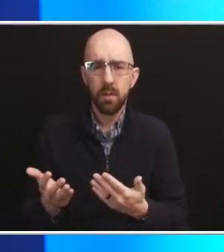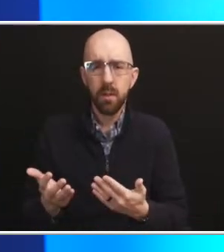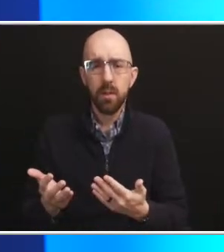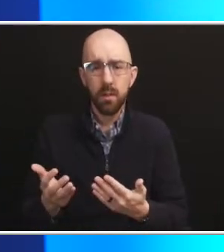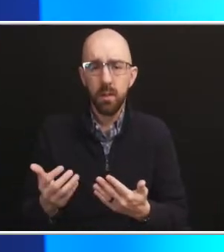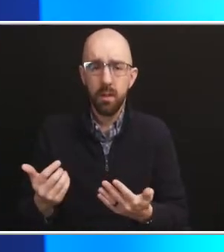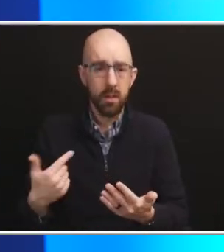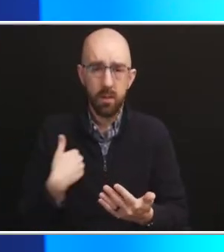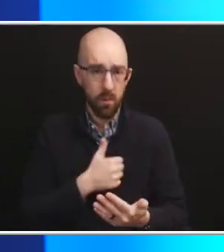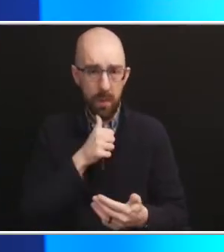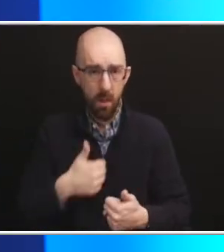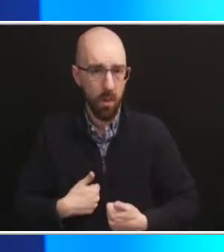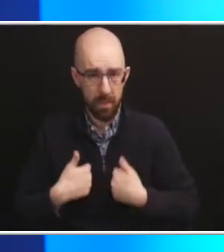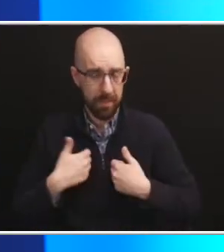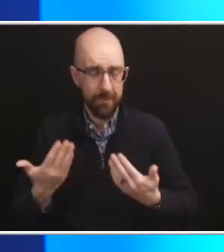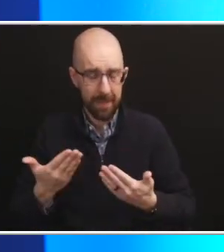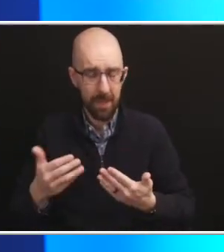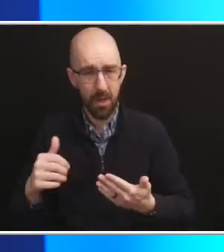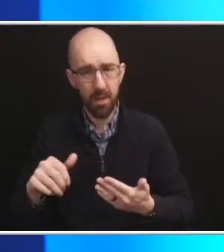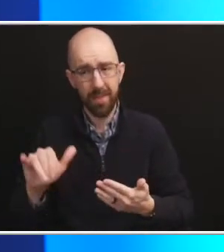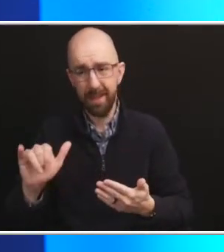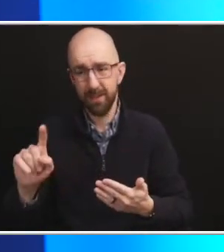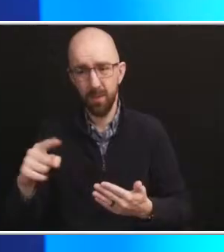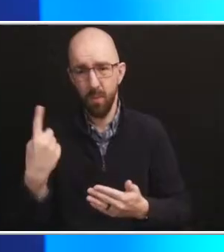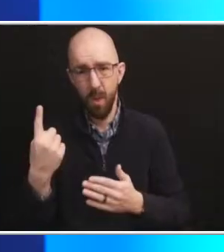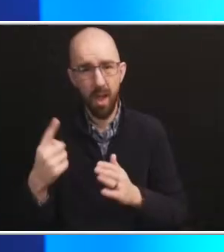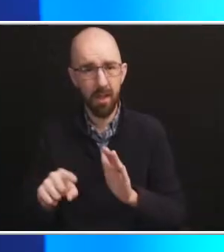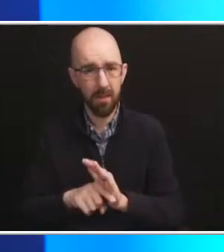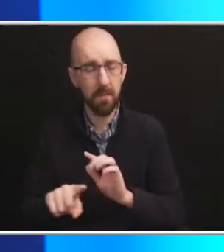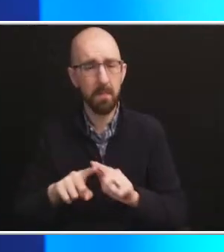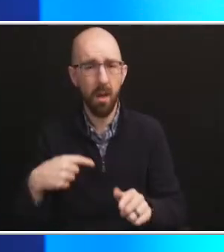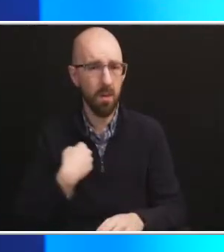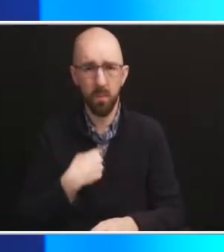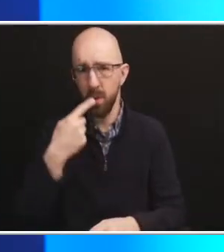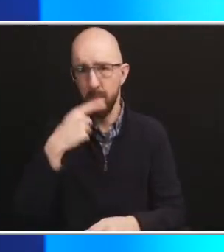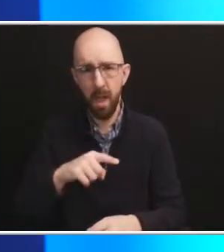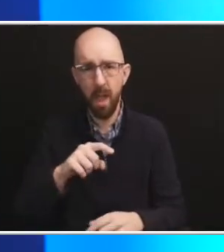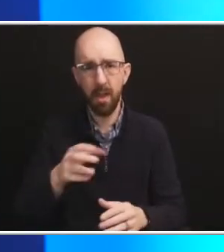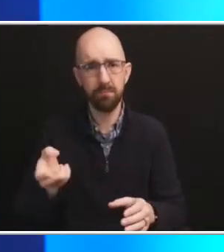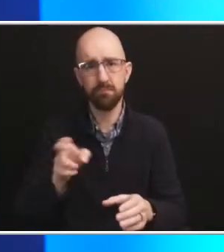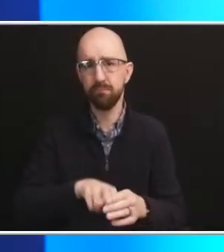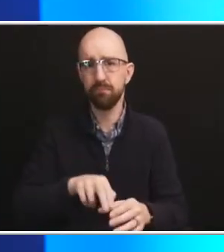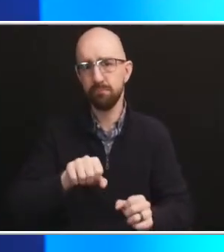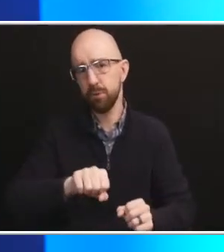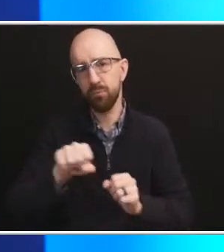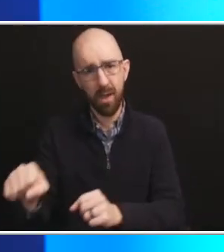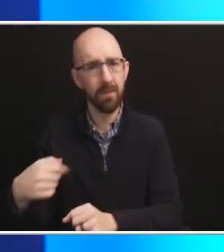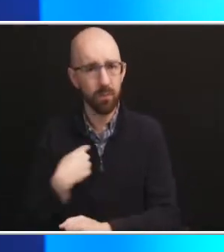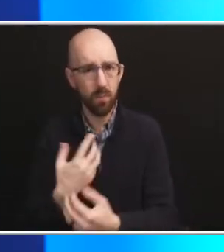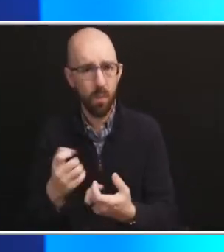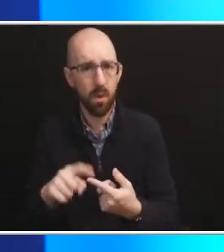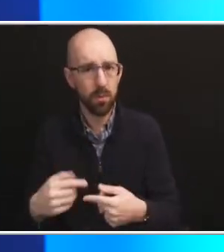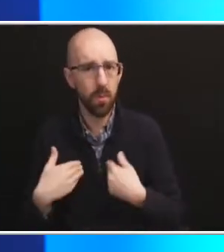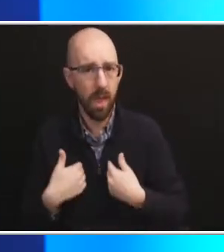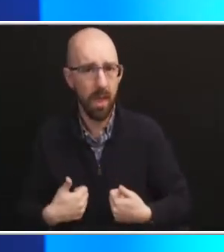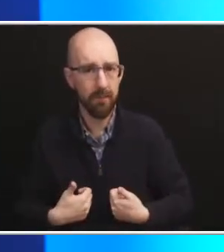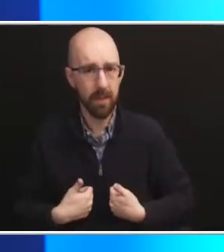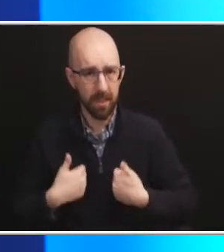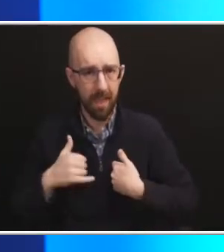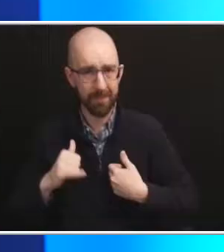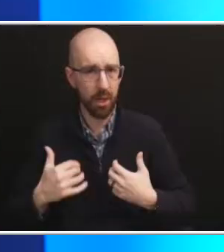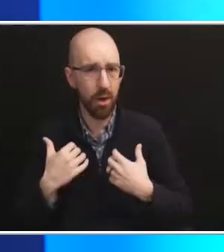here, we don't mind getting in the car to travel just because we want to have healthy lives. We don't want to